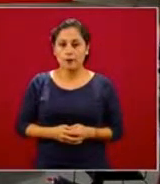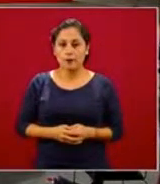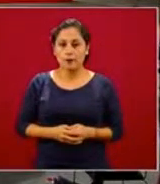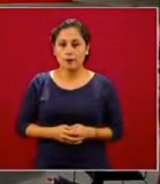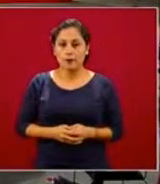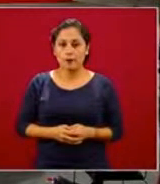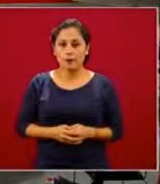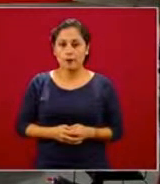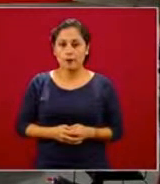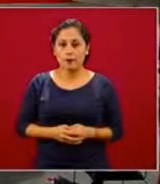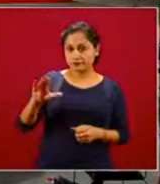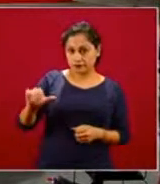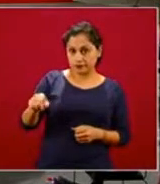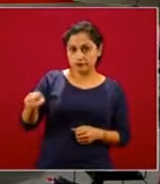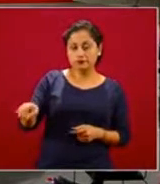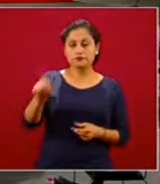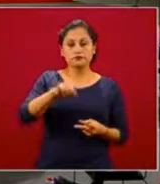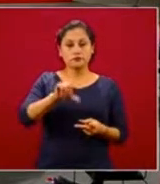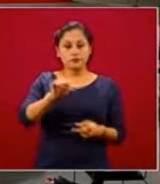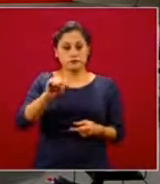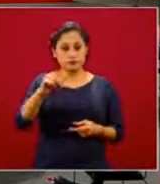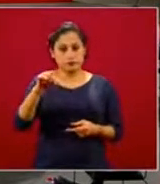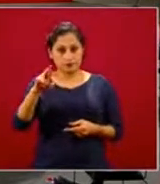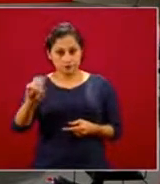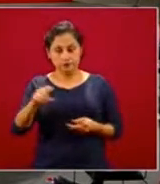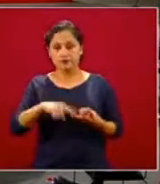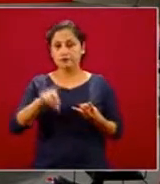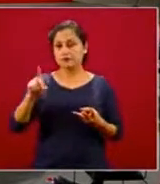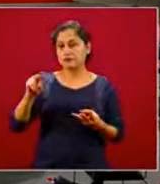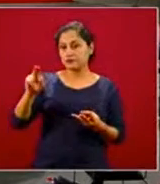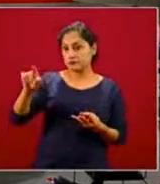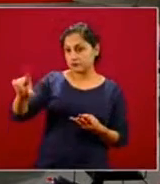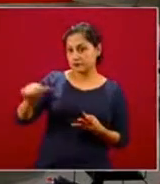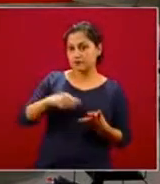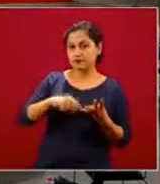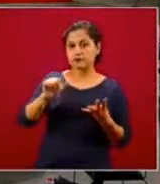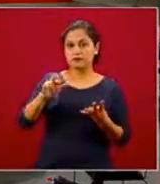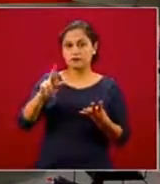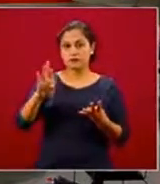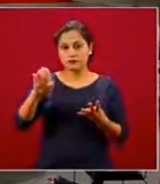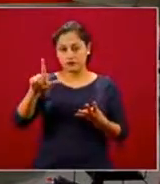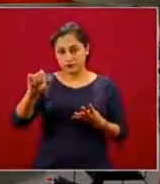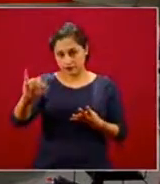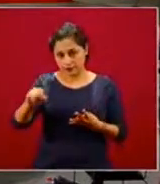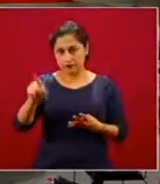So, and that's one of the things that makes the difference between the two diseases.